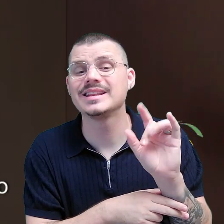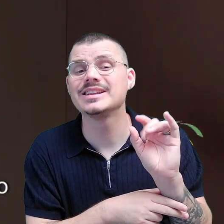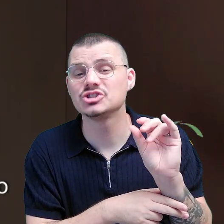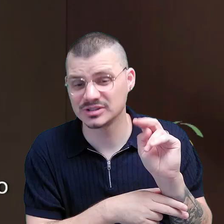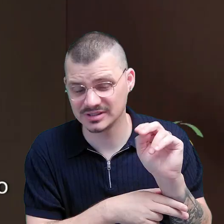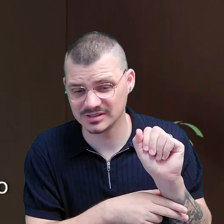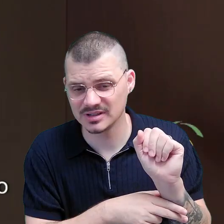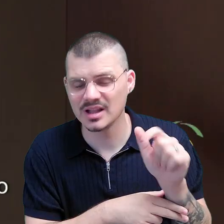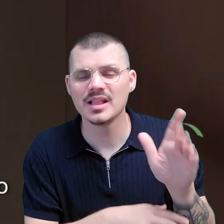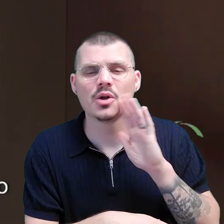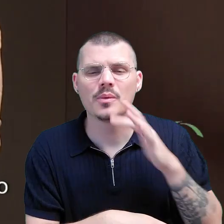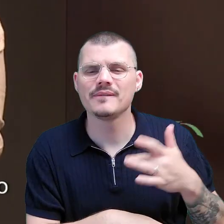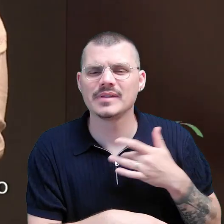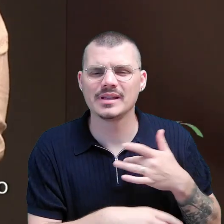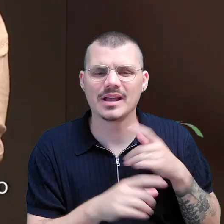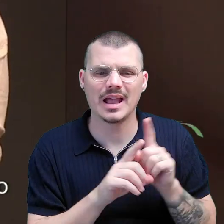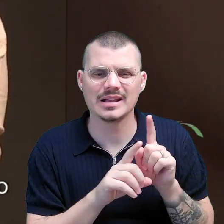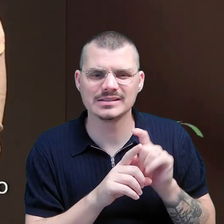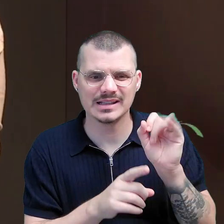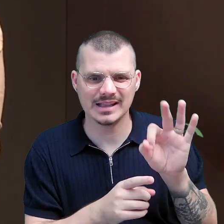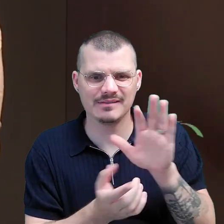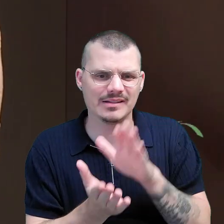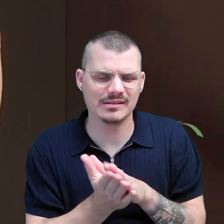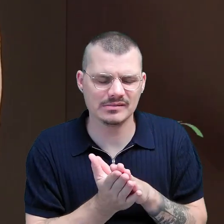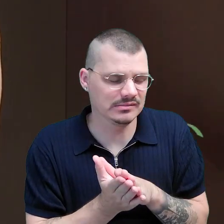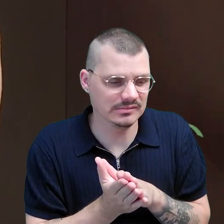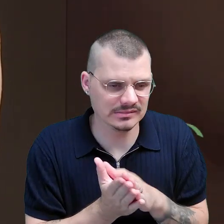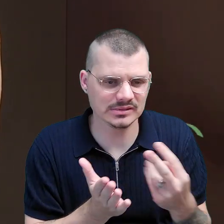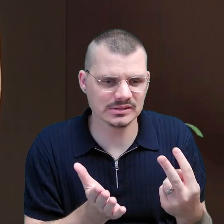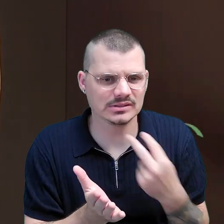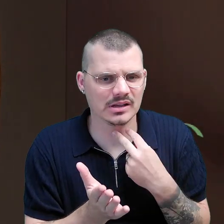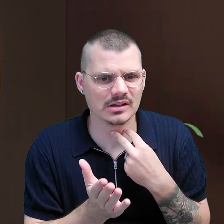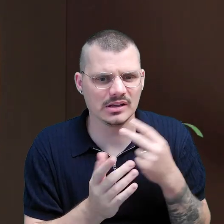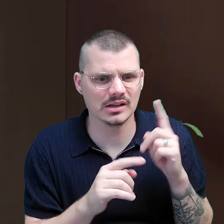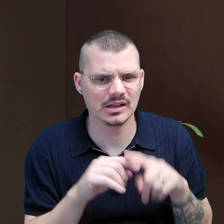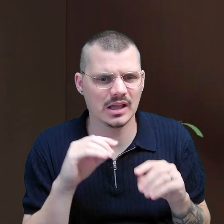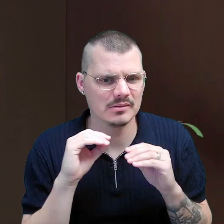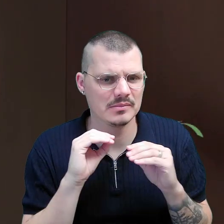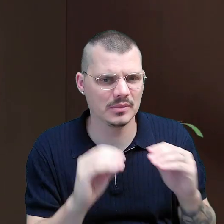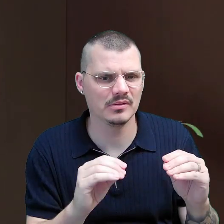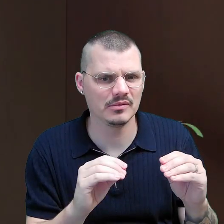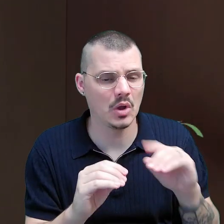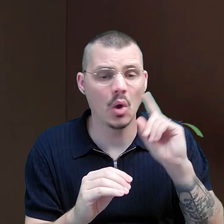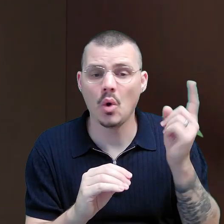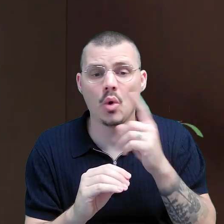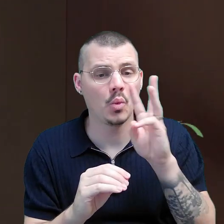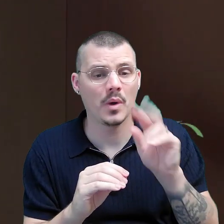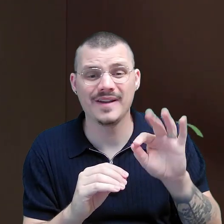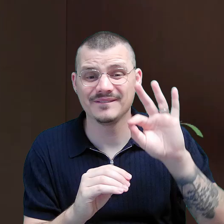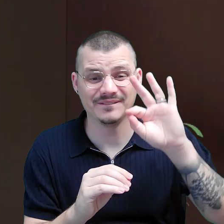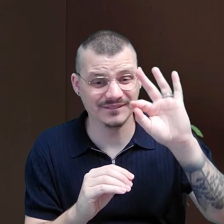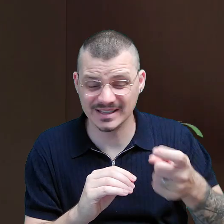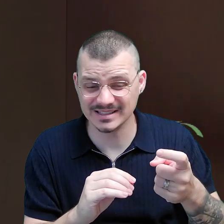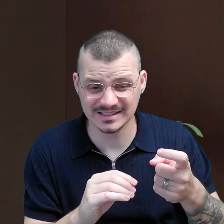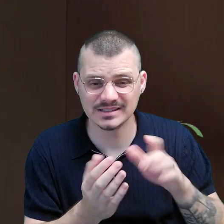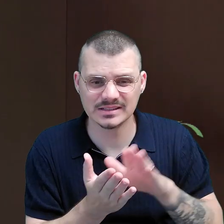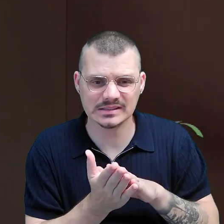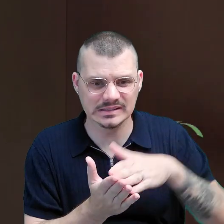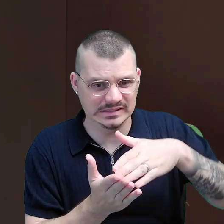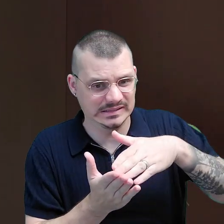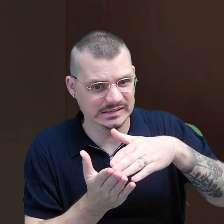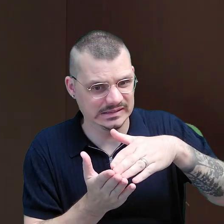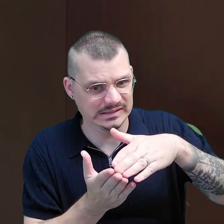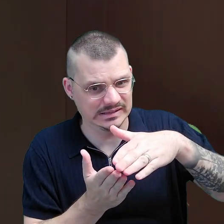they will feel as though they're stuck to the floor and can't move and the only way to fix that is to walk